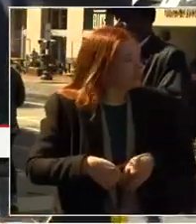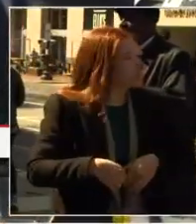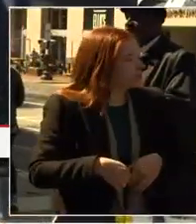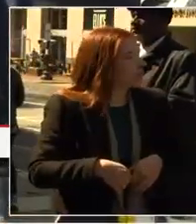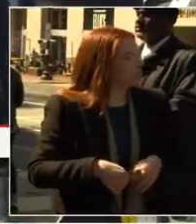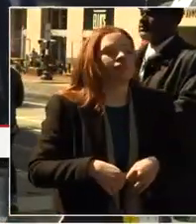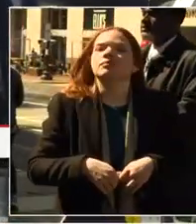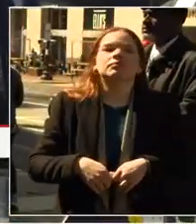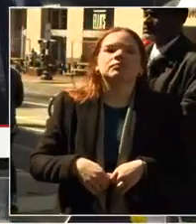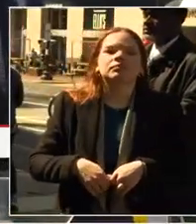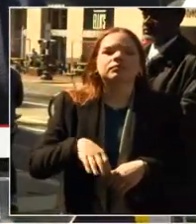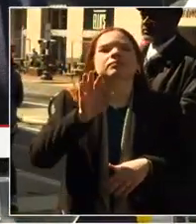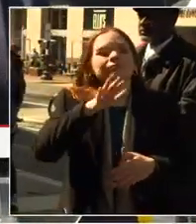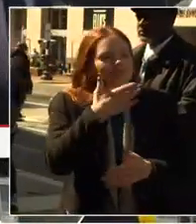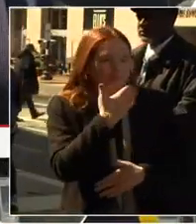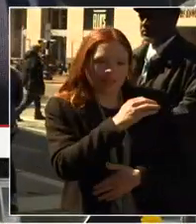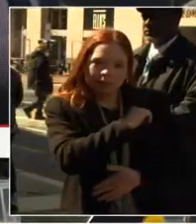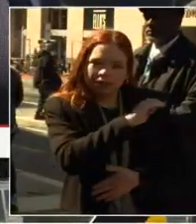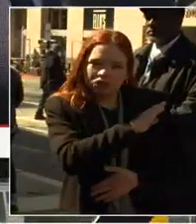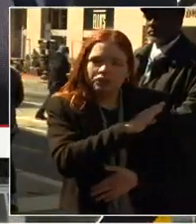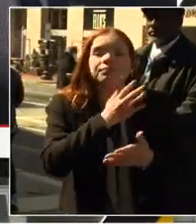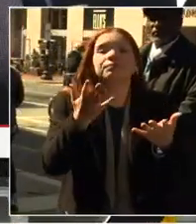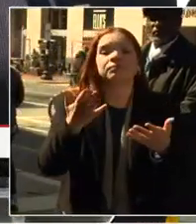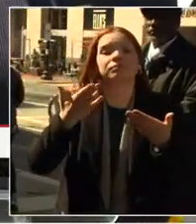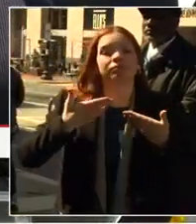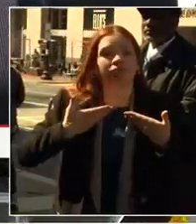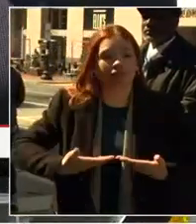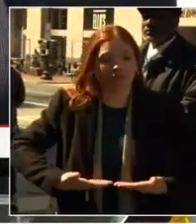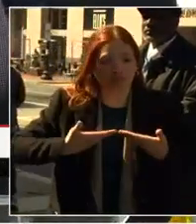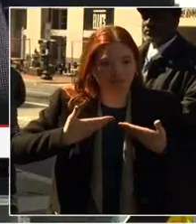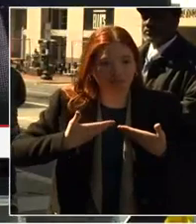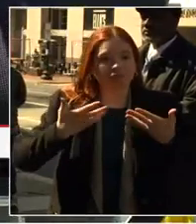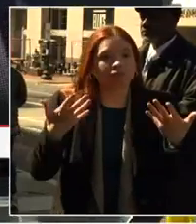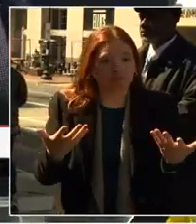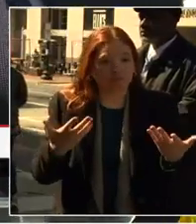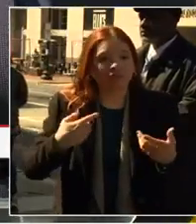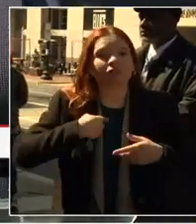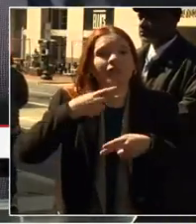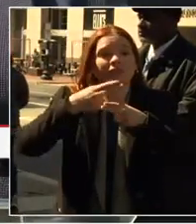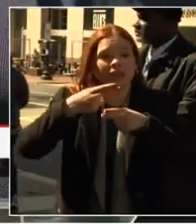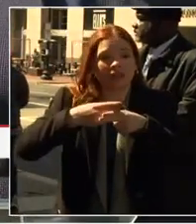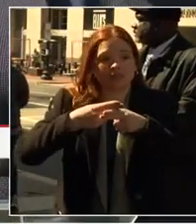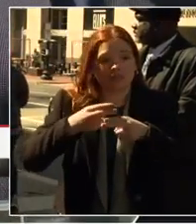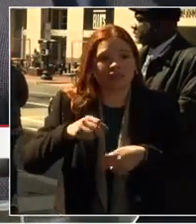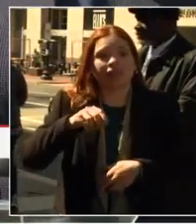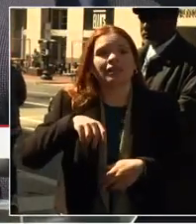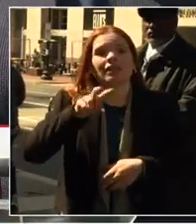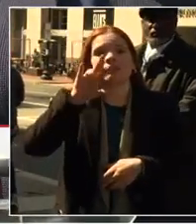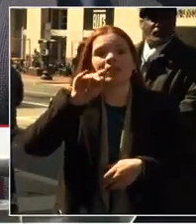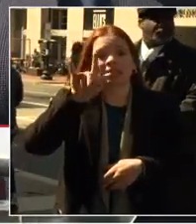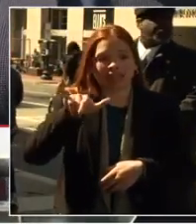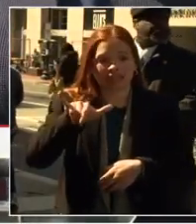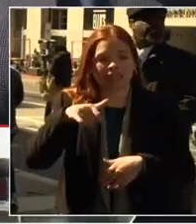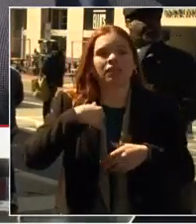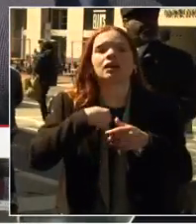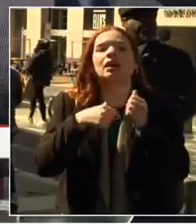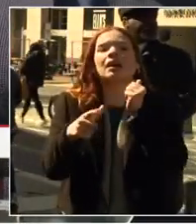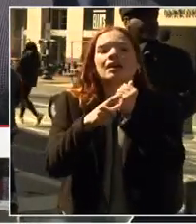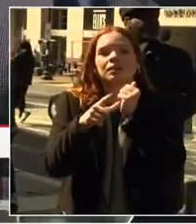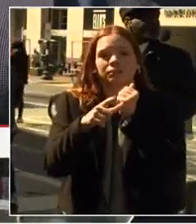Thank you, Mayor. My name is Vanessa Natali. I'm the Deputy Director of the Office of Legal Counsel, the